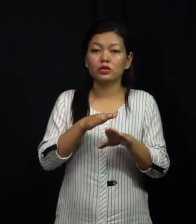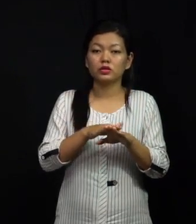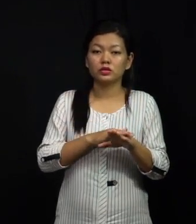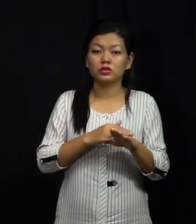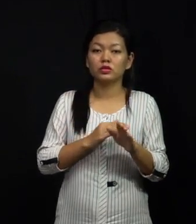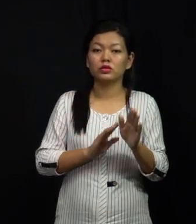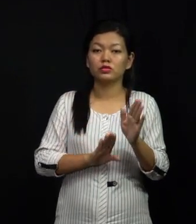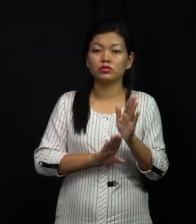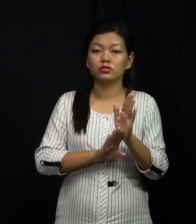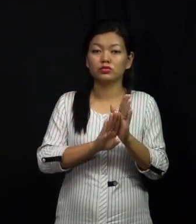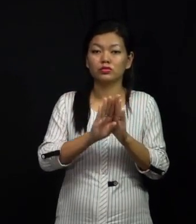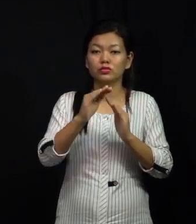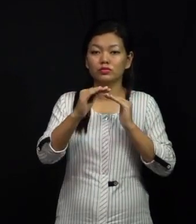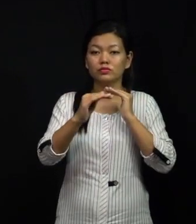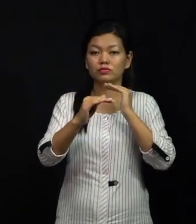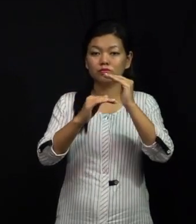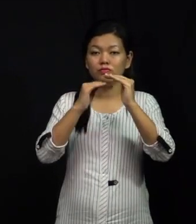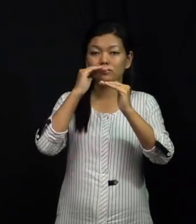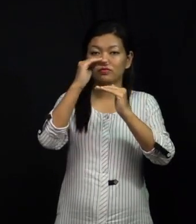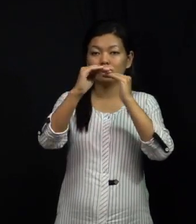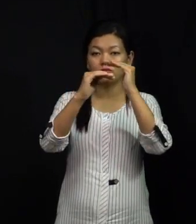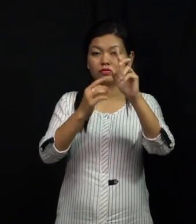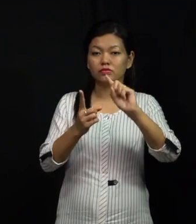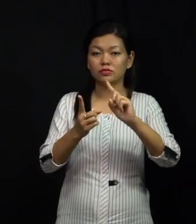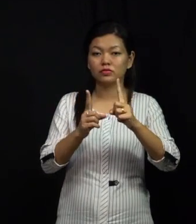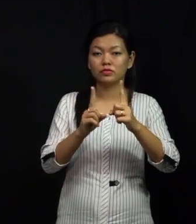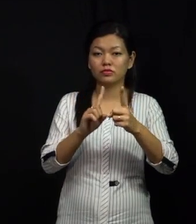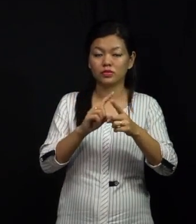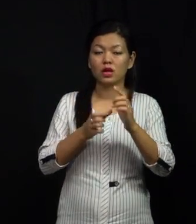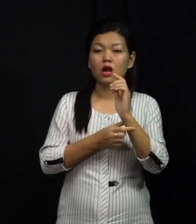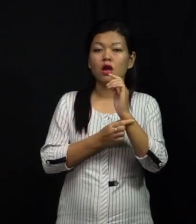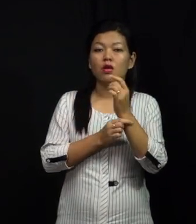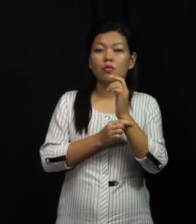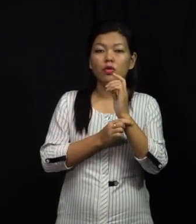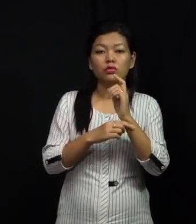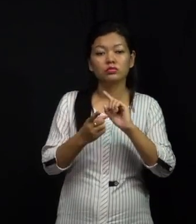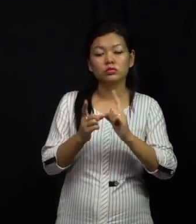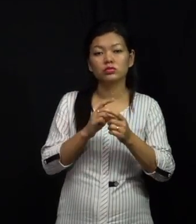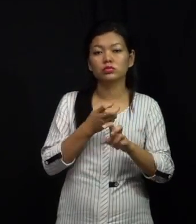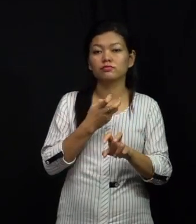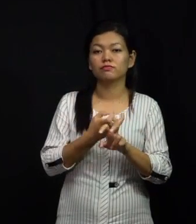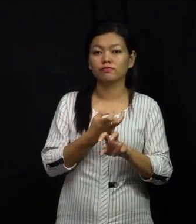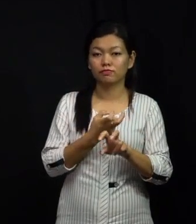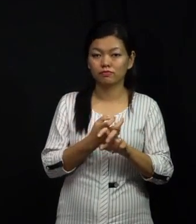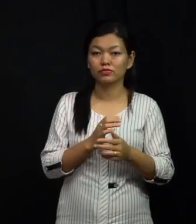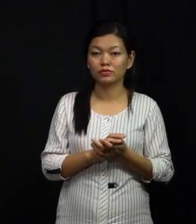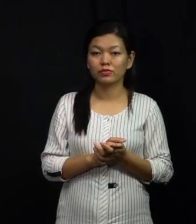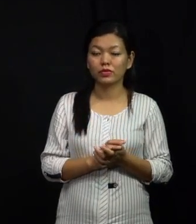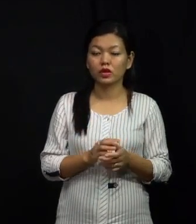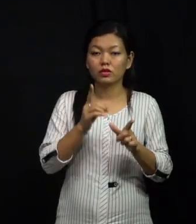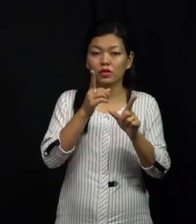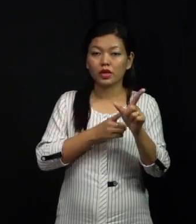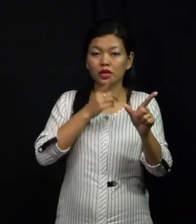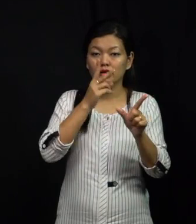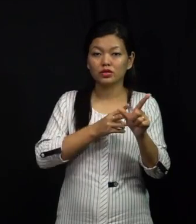hold them, we see that they're very soft, the bones are not well developed, right? But as the child grows into 1, 2, 3, 4 years